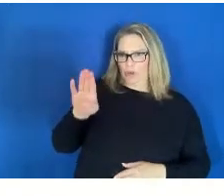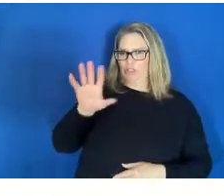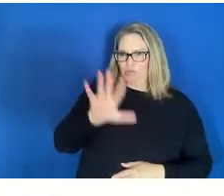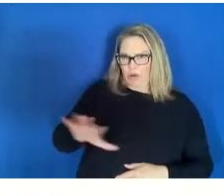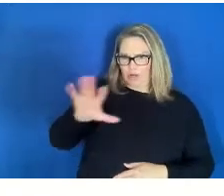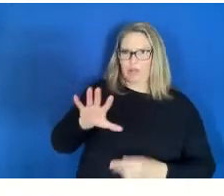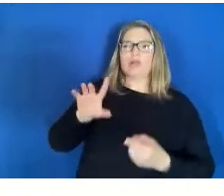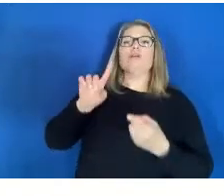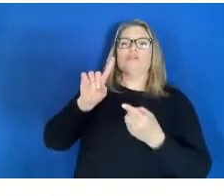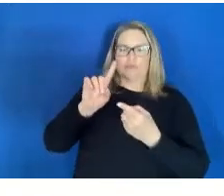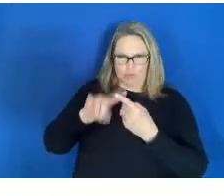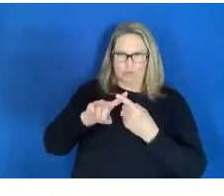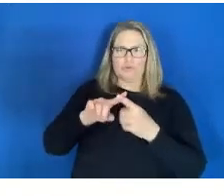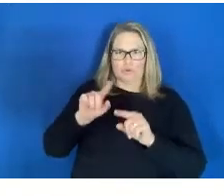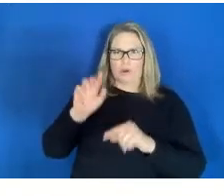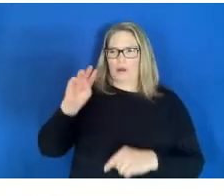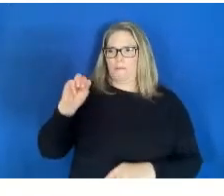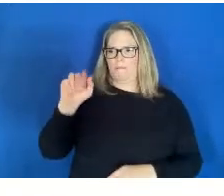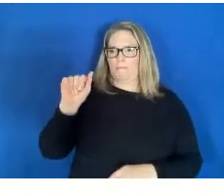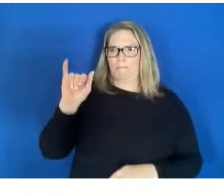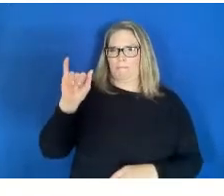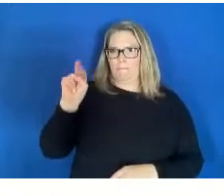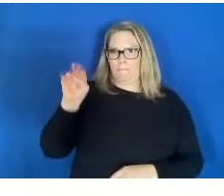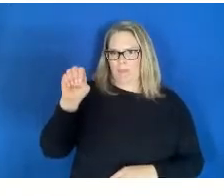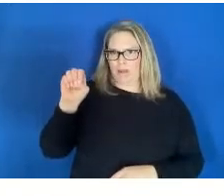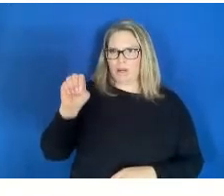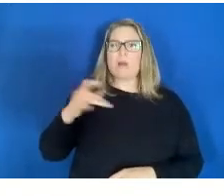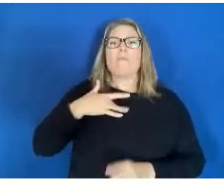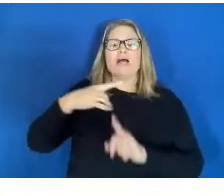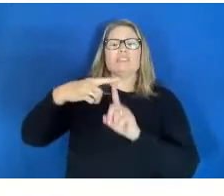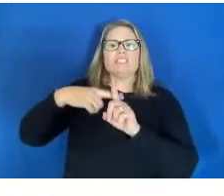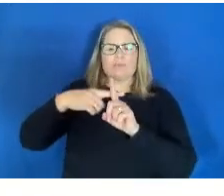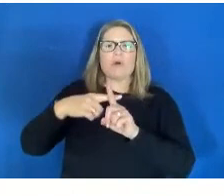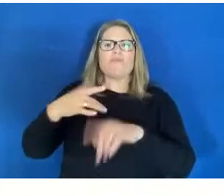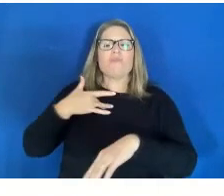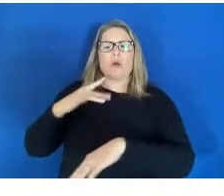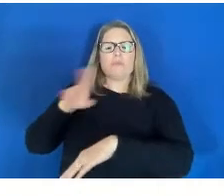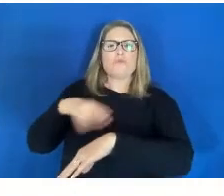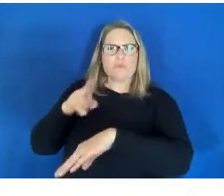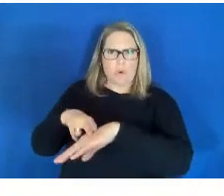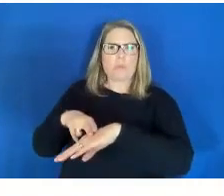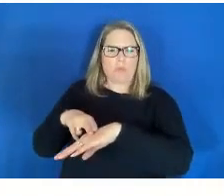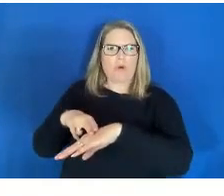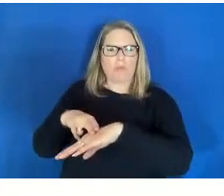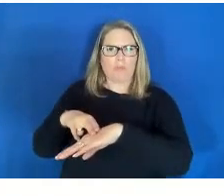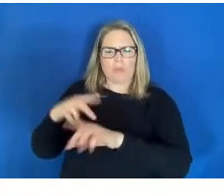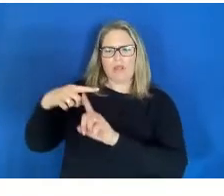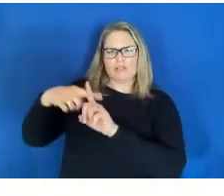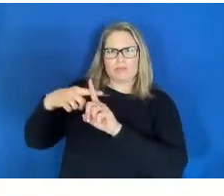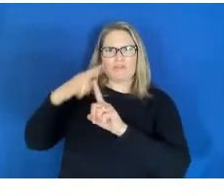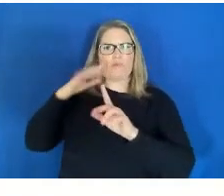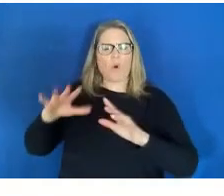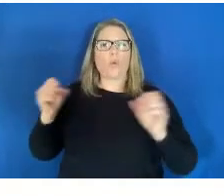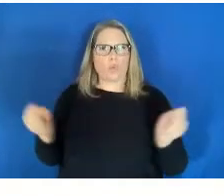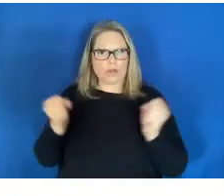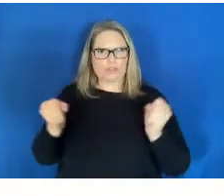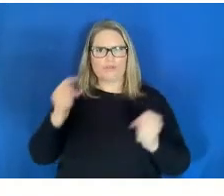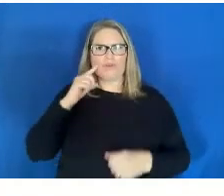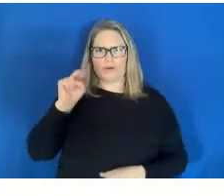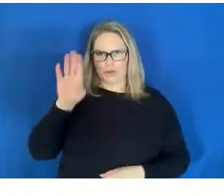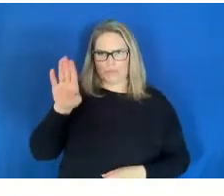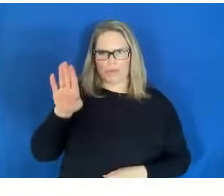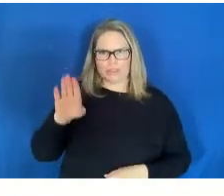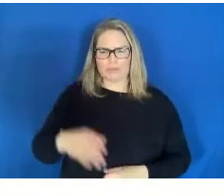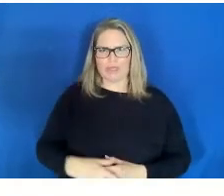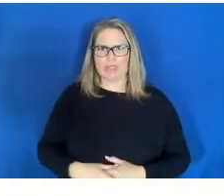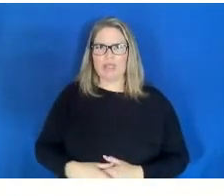Most of the region was above normal for the the winter season in New Brunswick, and those are indicated